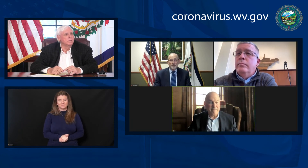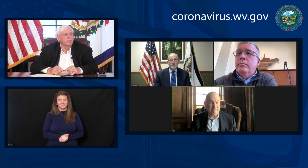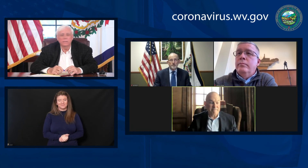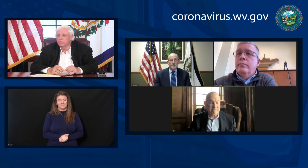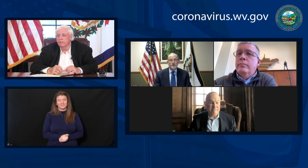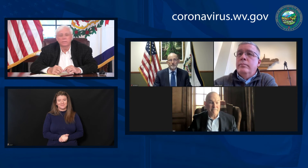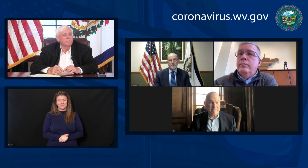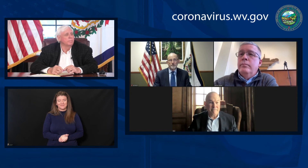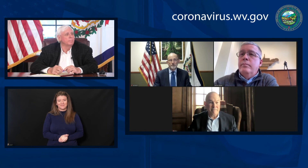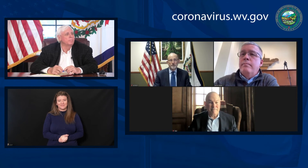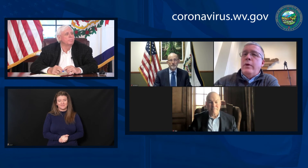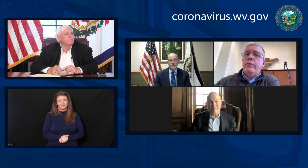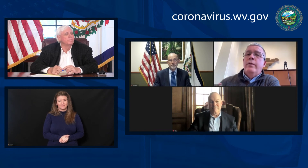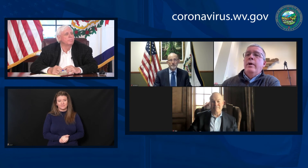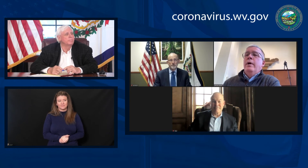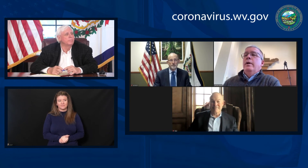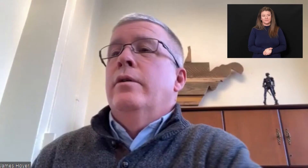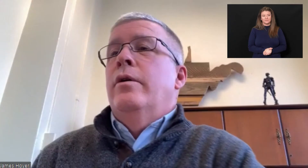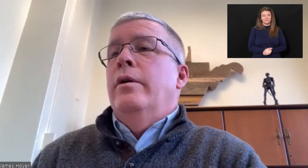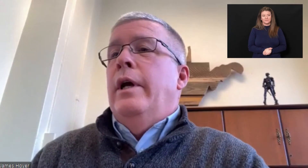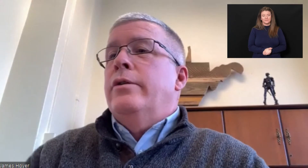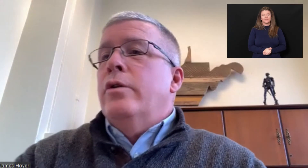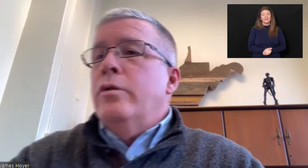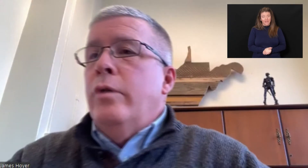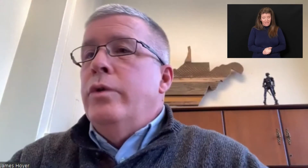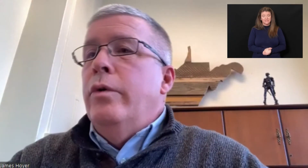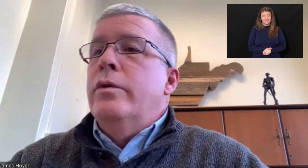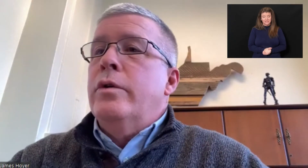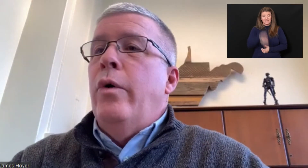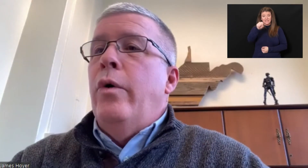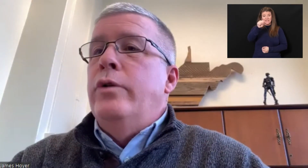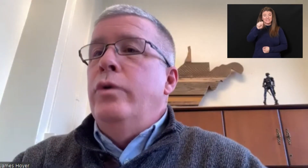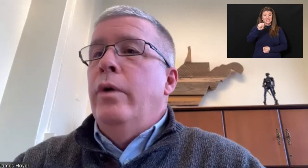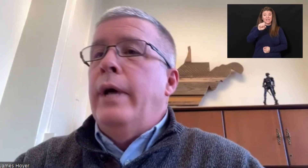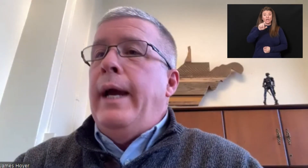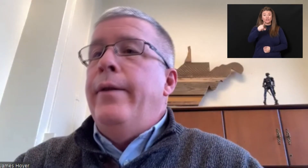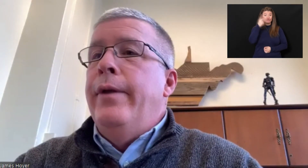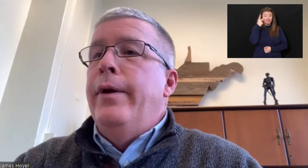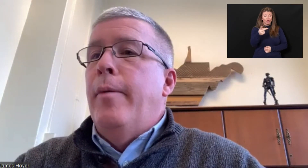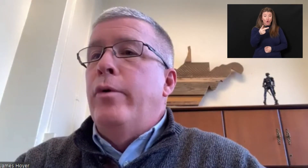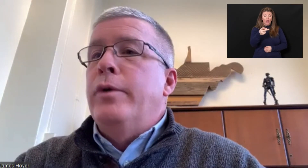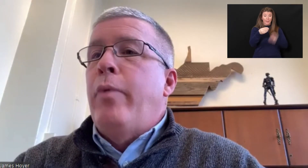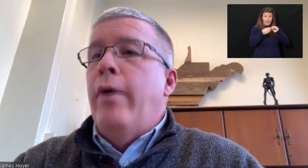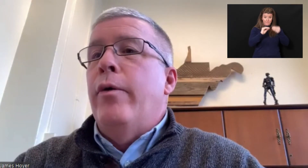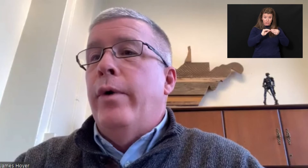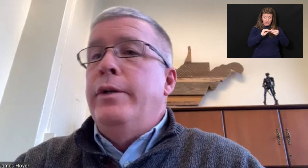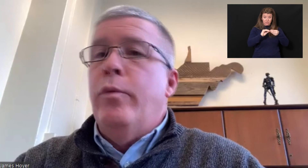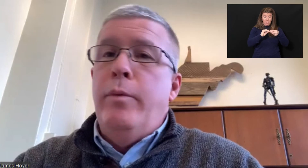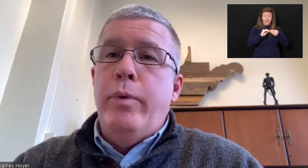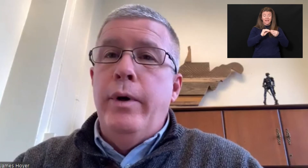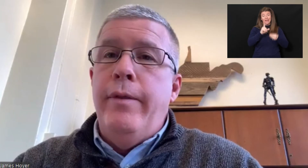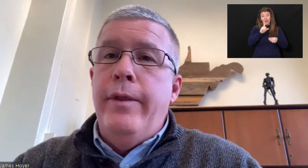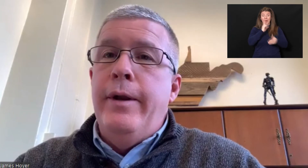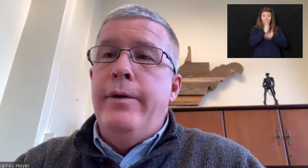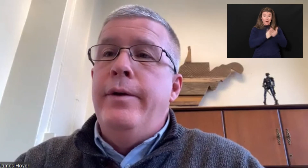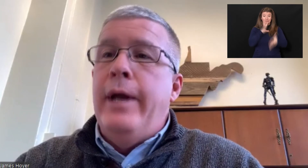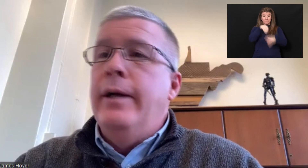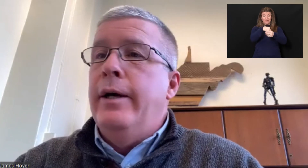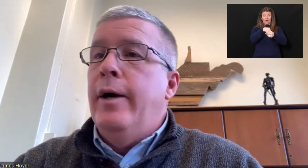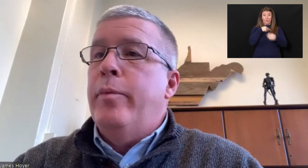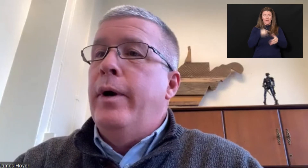okay. Oh, that's fine. Yes, sir. So yes, so June, so as you look at the numbers, and part of the reason we put